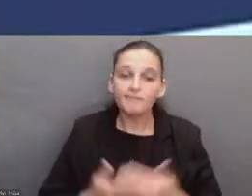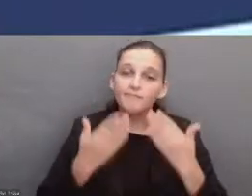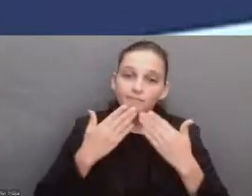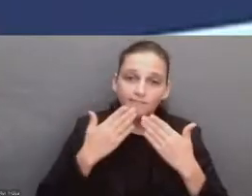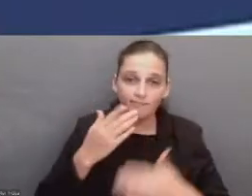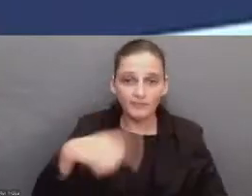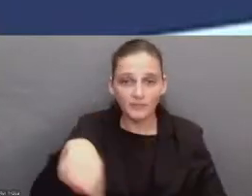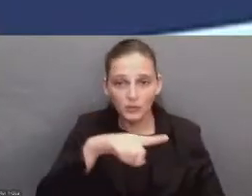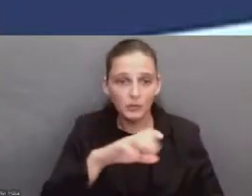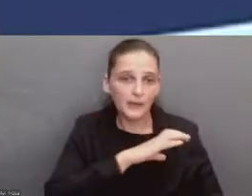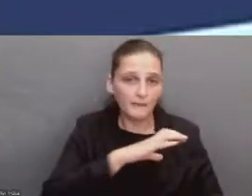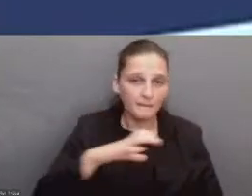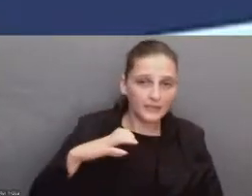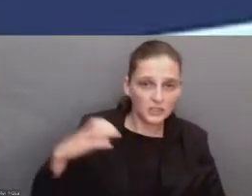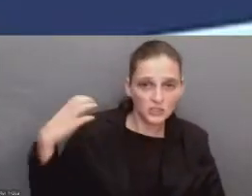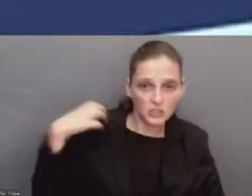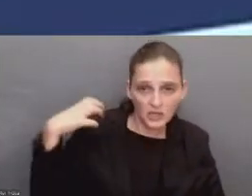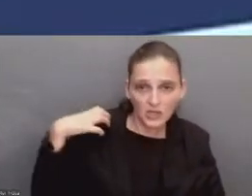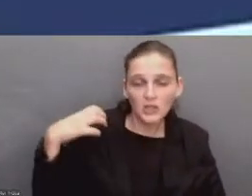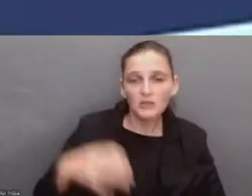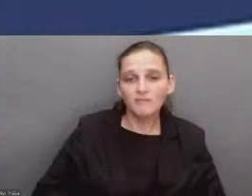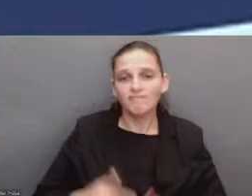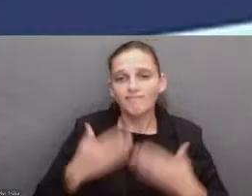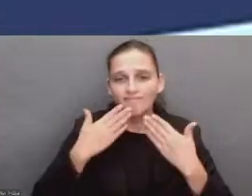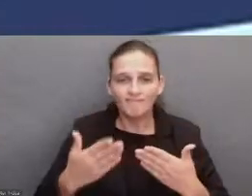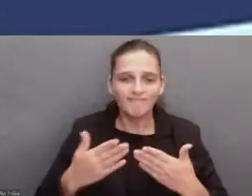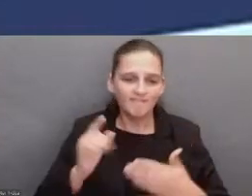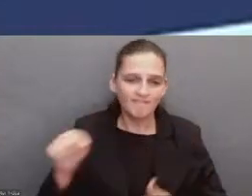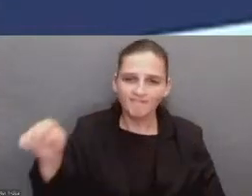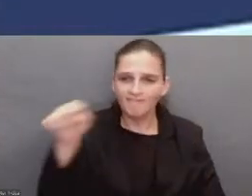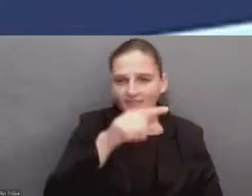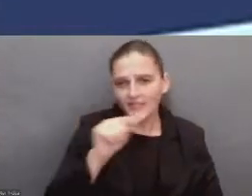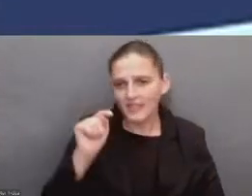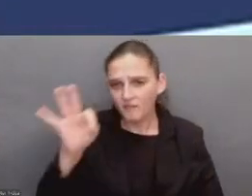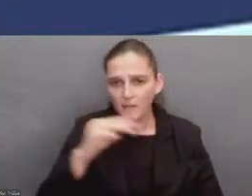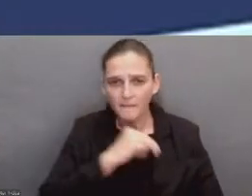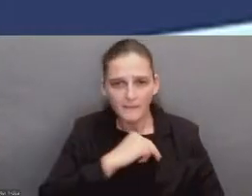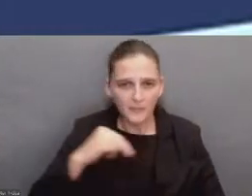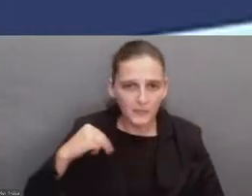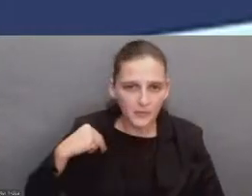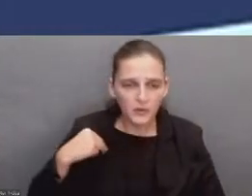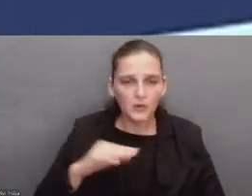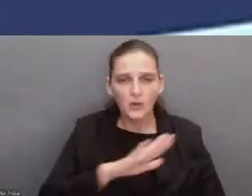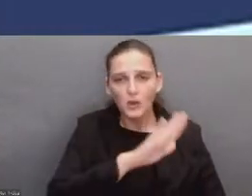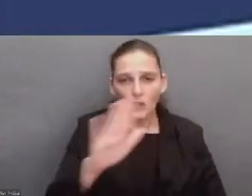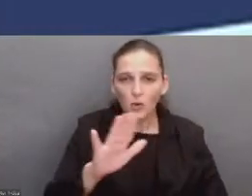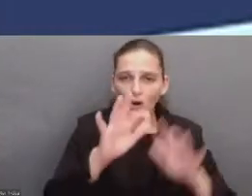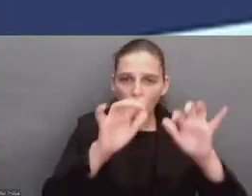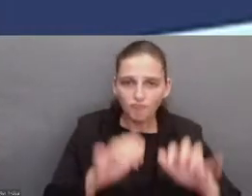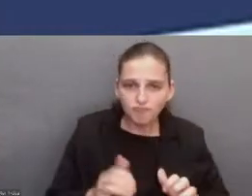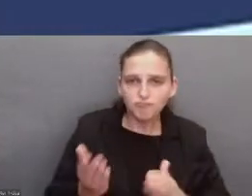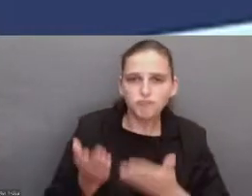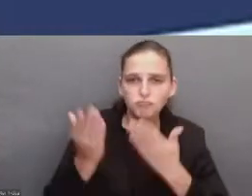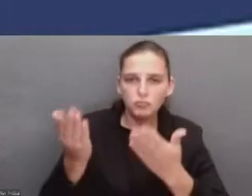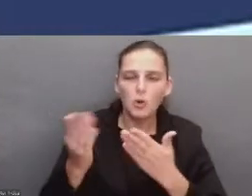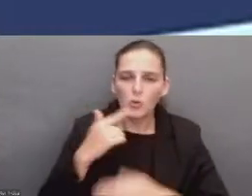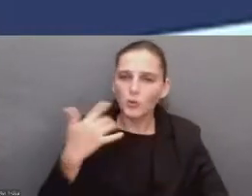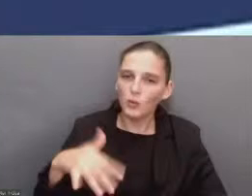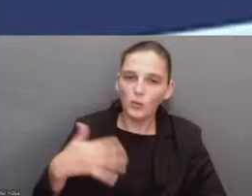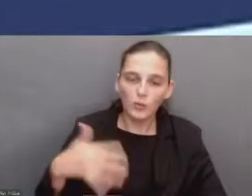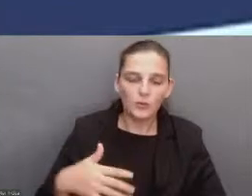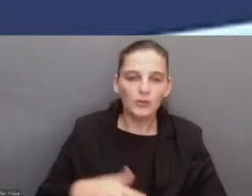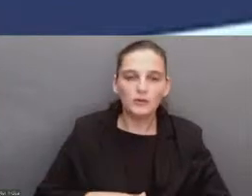subcommittee chairs, to each and every single task force member. Their recommendations, once again, thoughtful